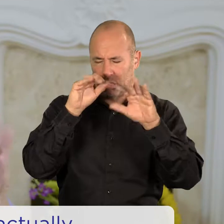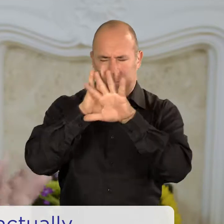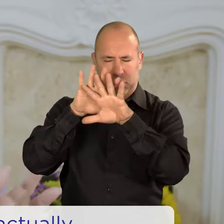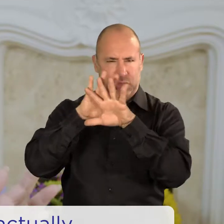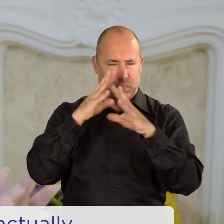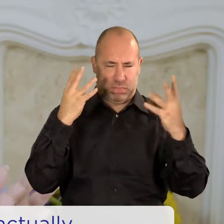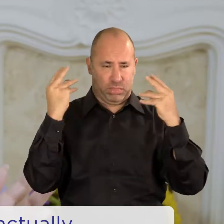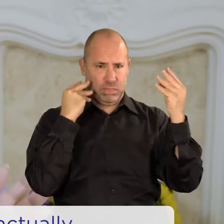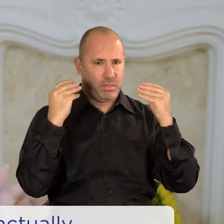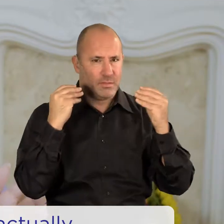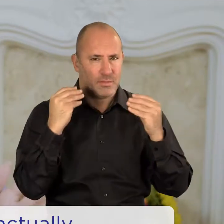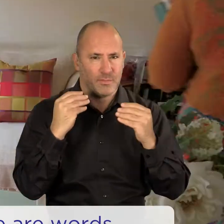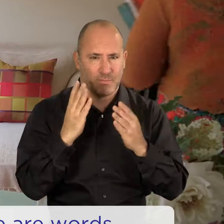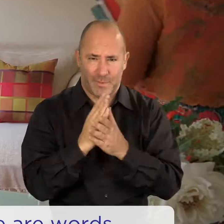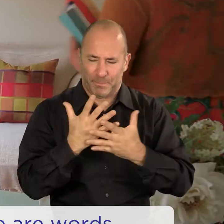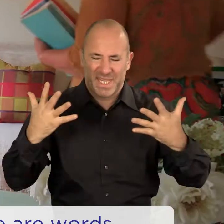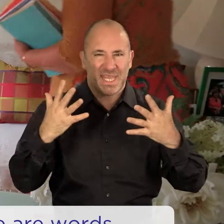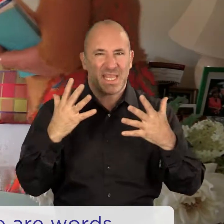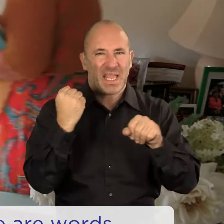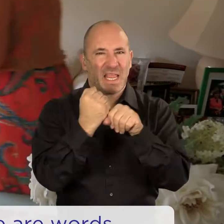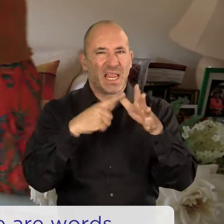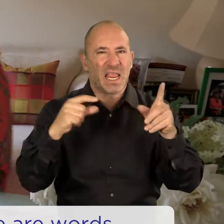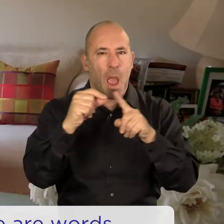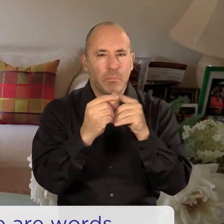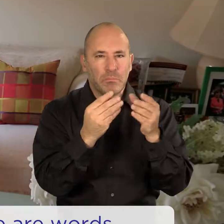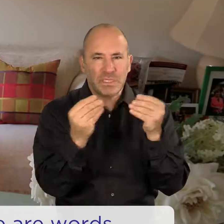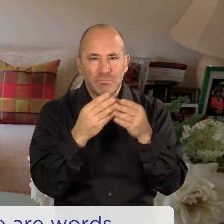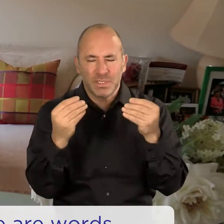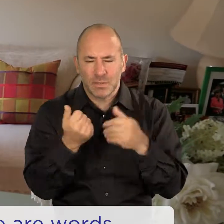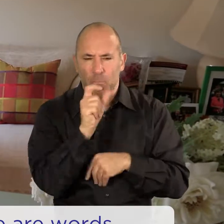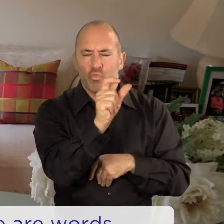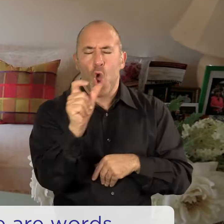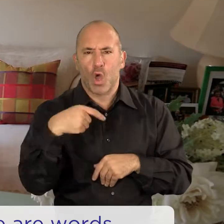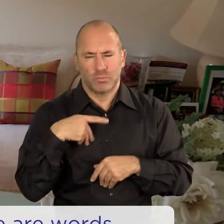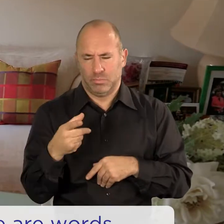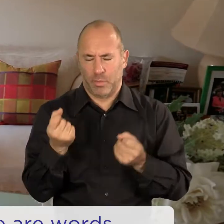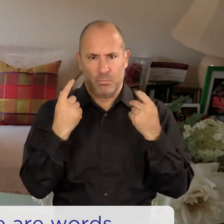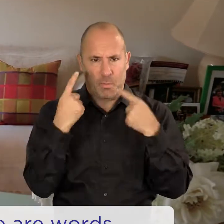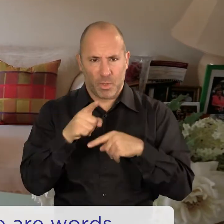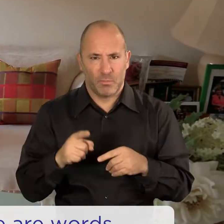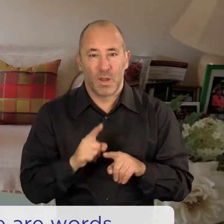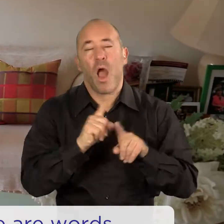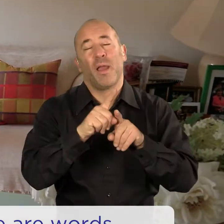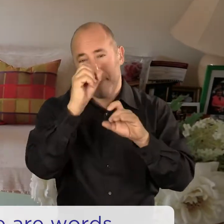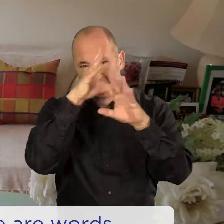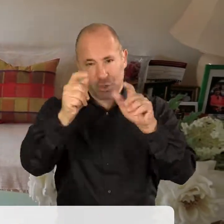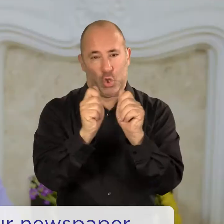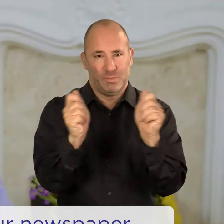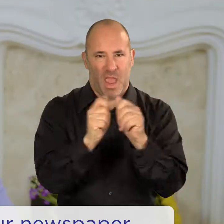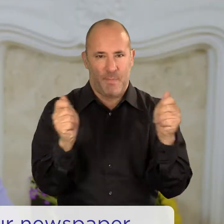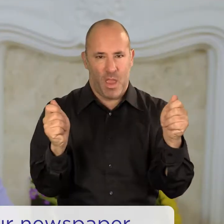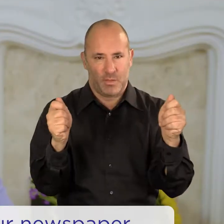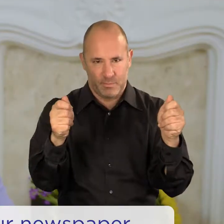are distortions of sound. There are huge gaps. There are words that you just don't recognise at all. Imagine you were reading